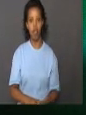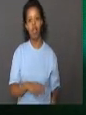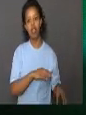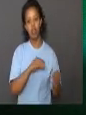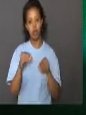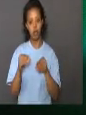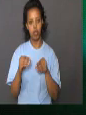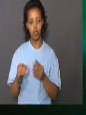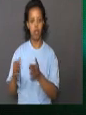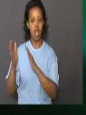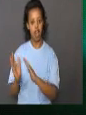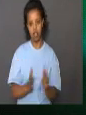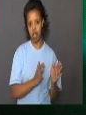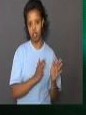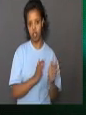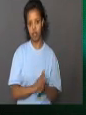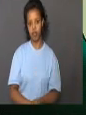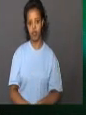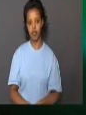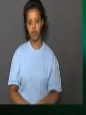Students, let's get ready.